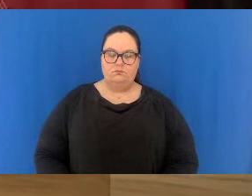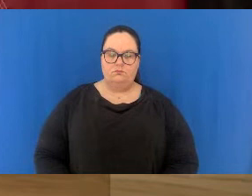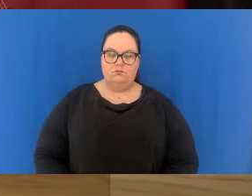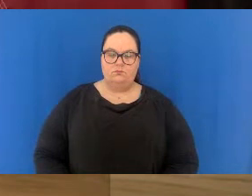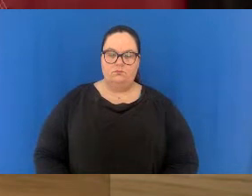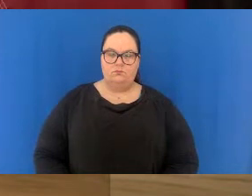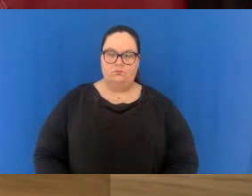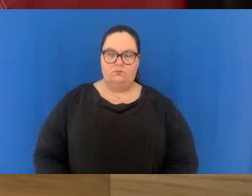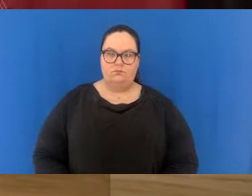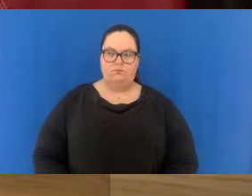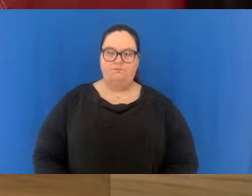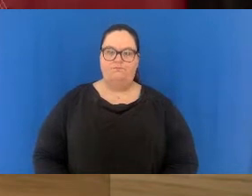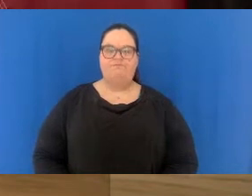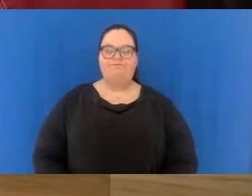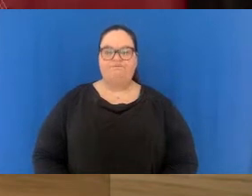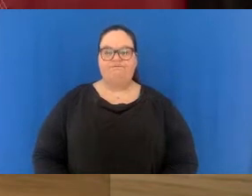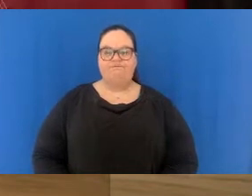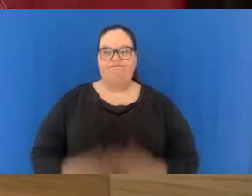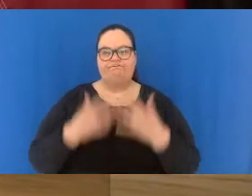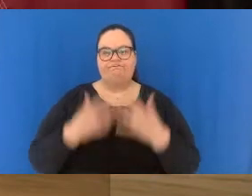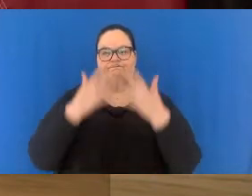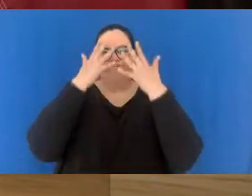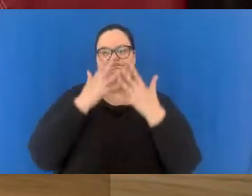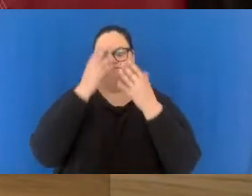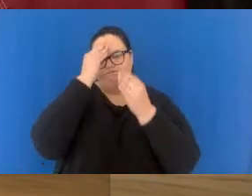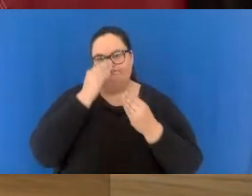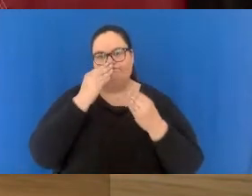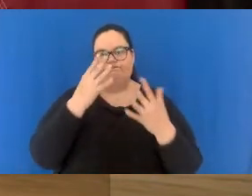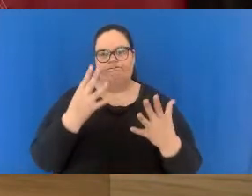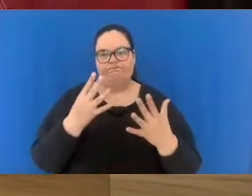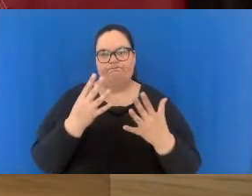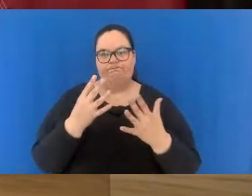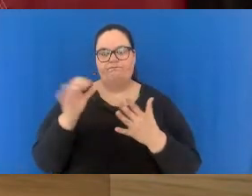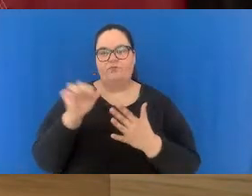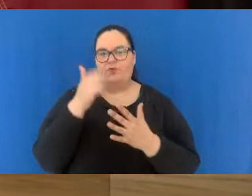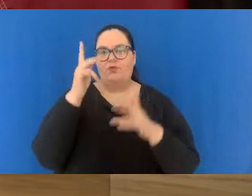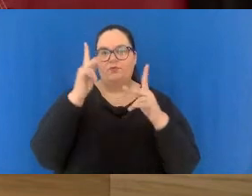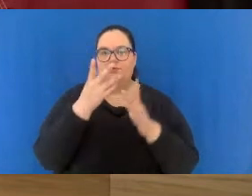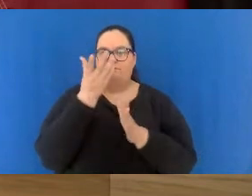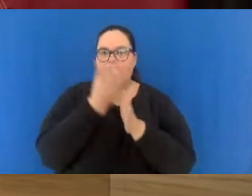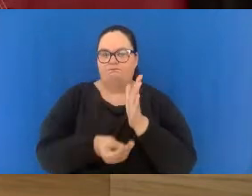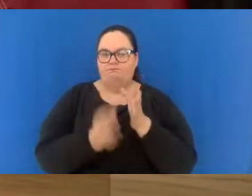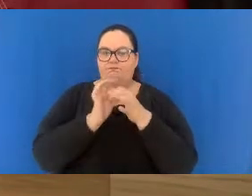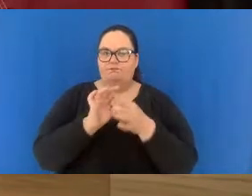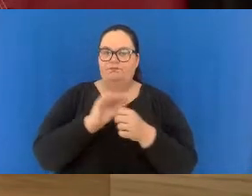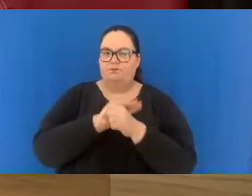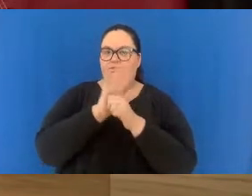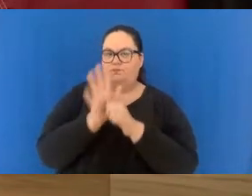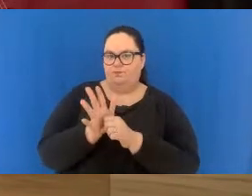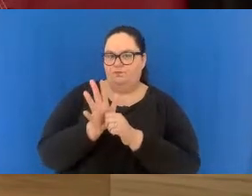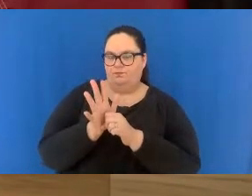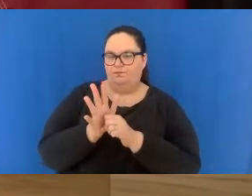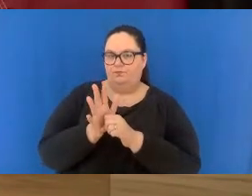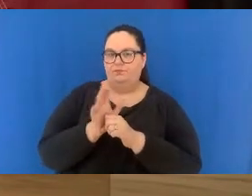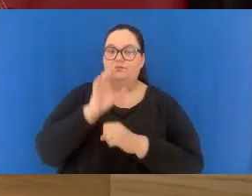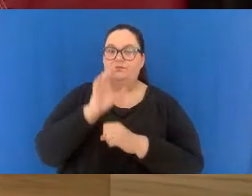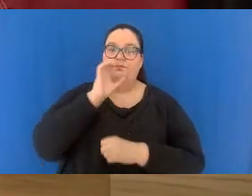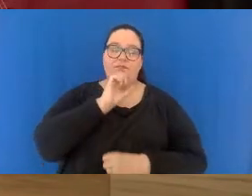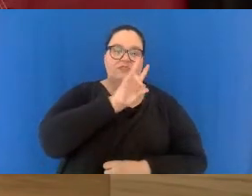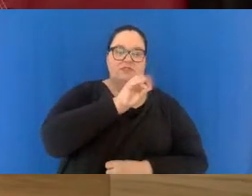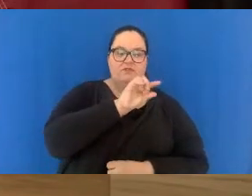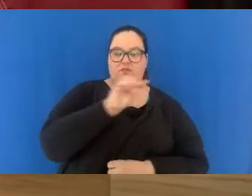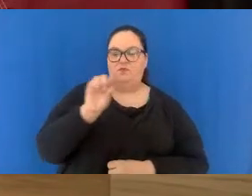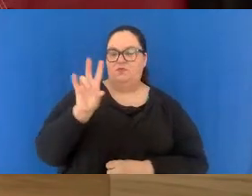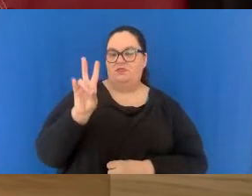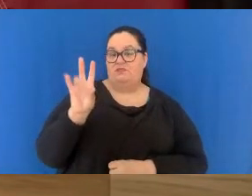and to report that New Brunswick has experienced another death due to COVID-19. An individual aged 70 to 79 in Zone 4,